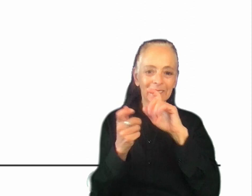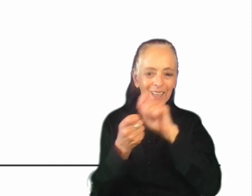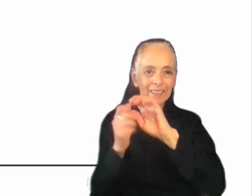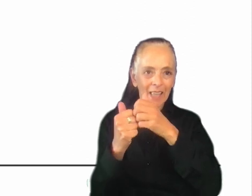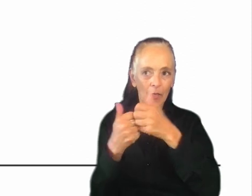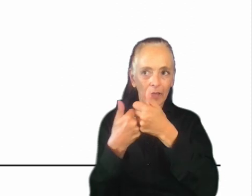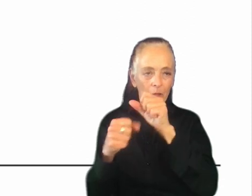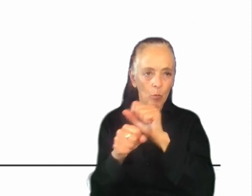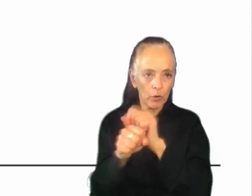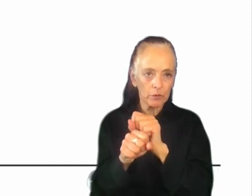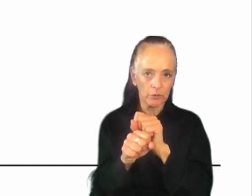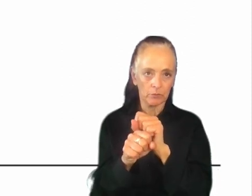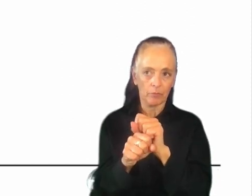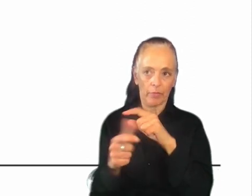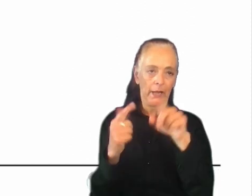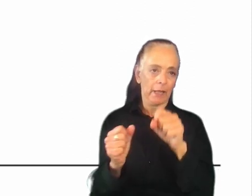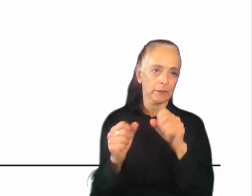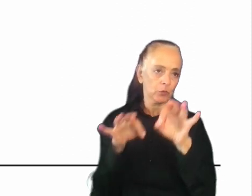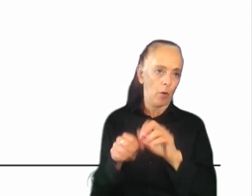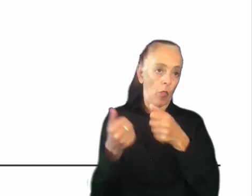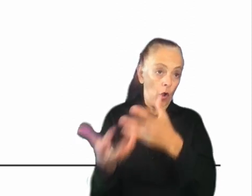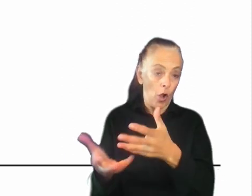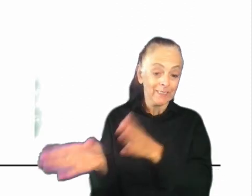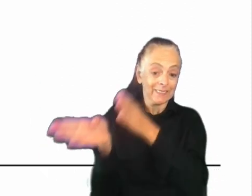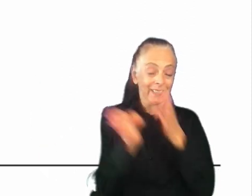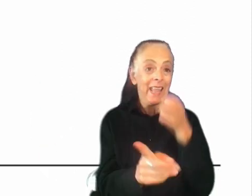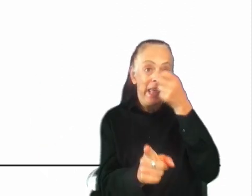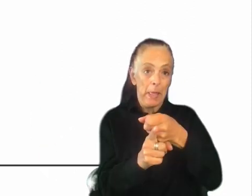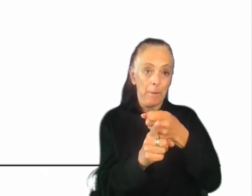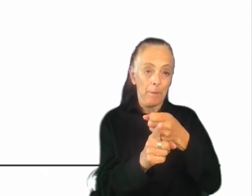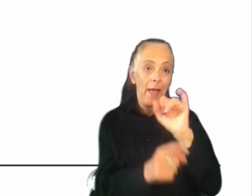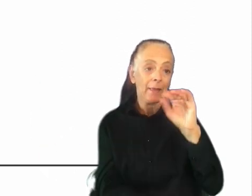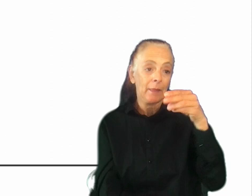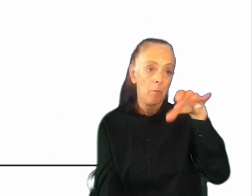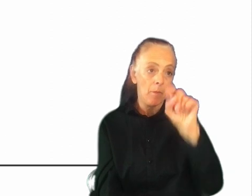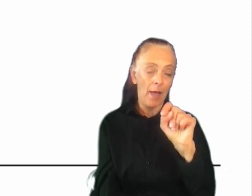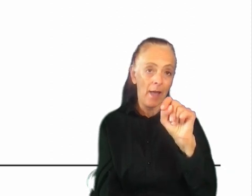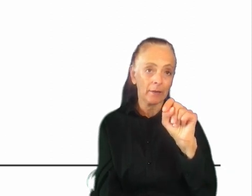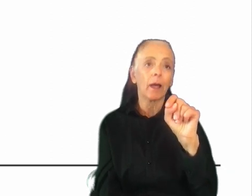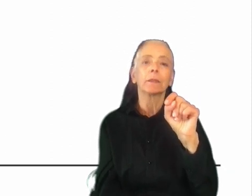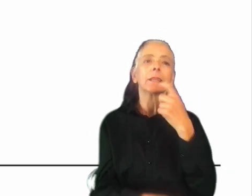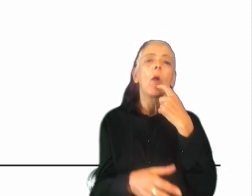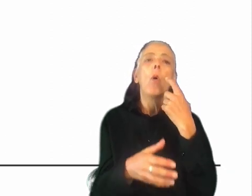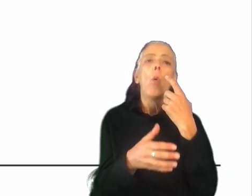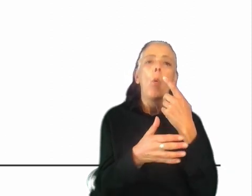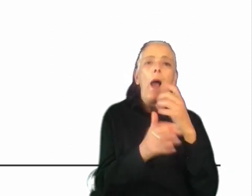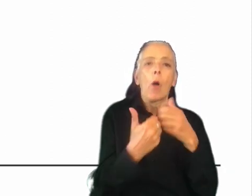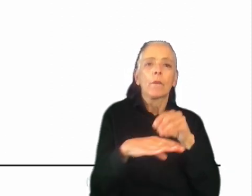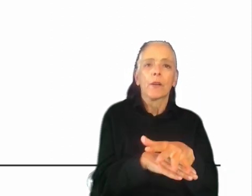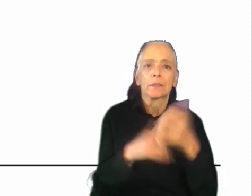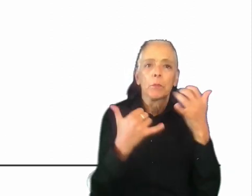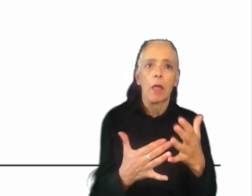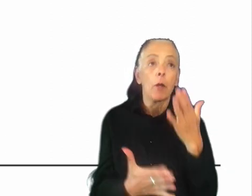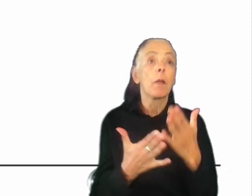the causes then with the impacts i'm aiming to describe what will that do to the player in this case the